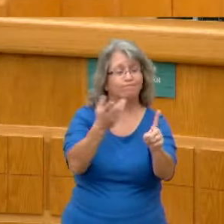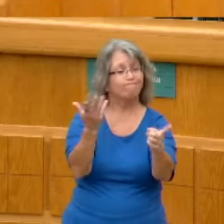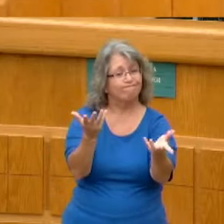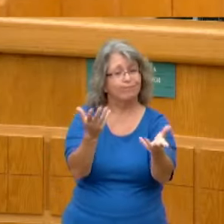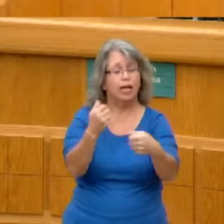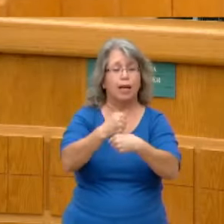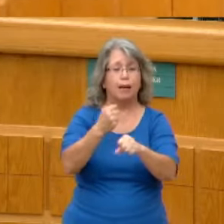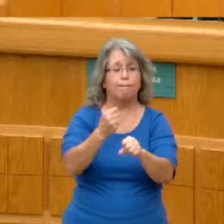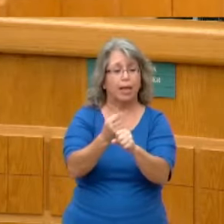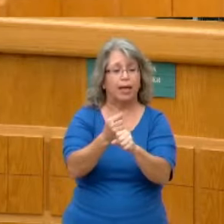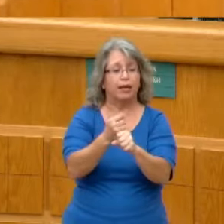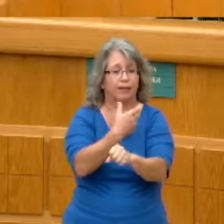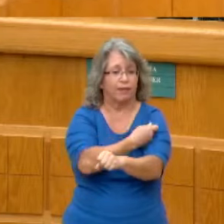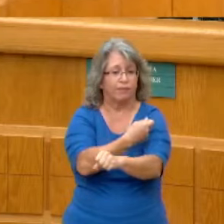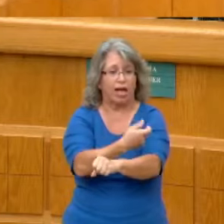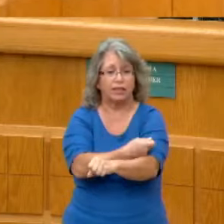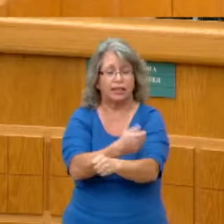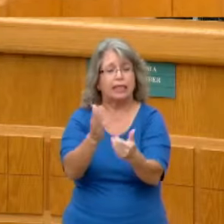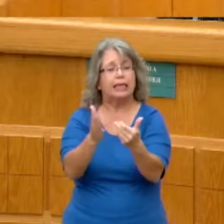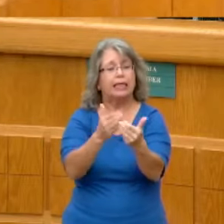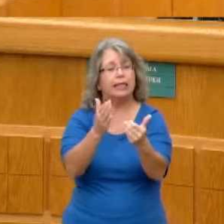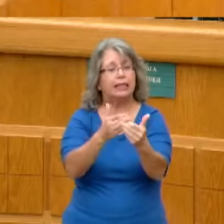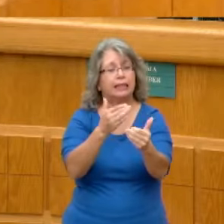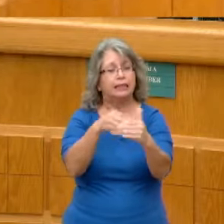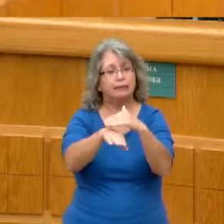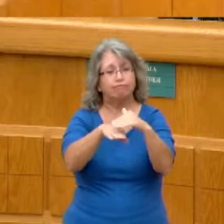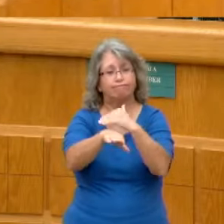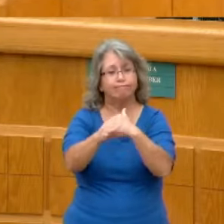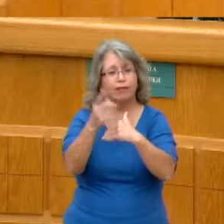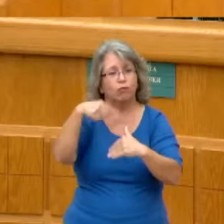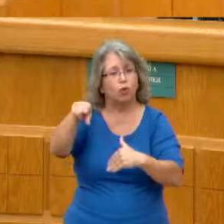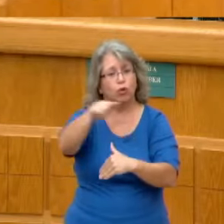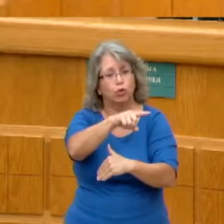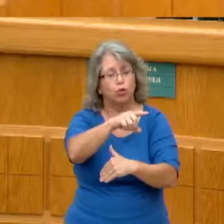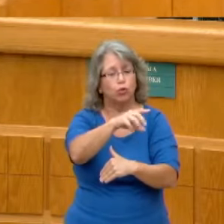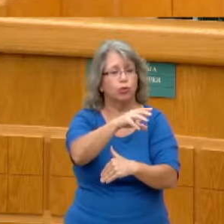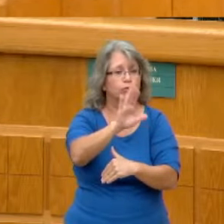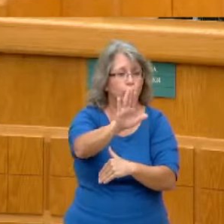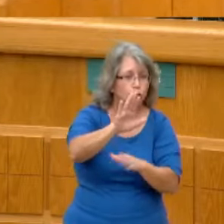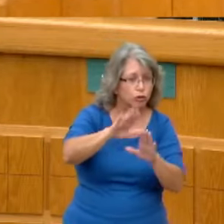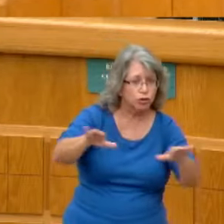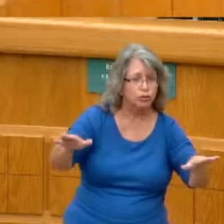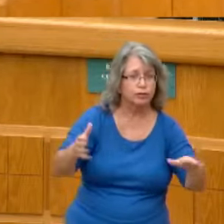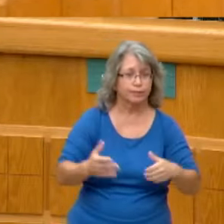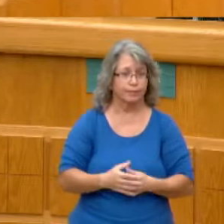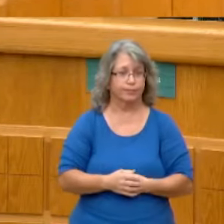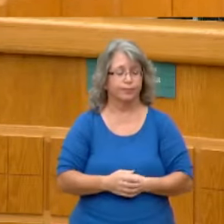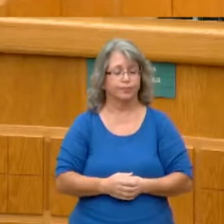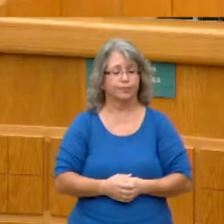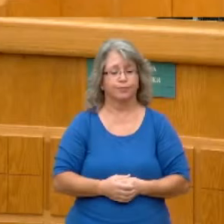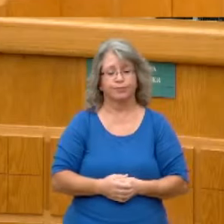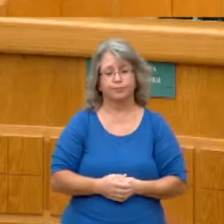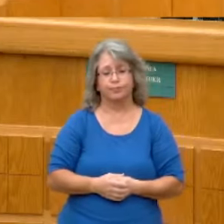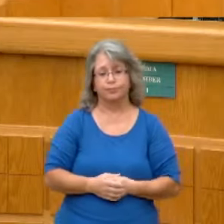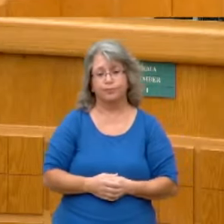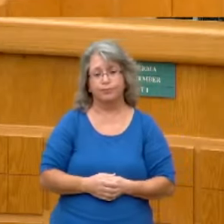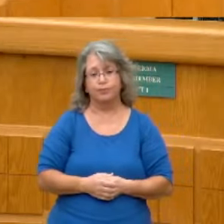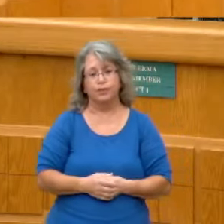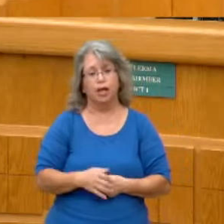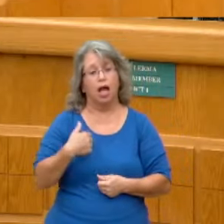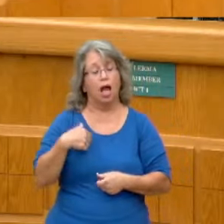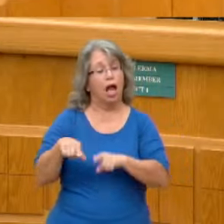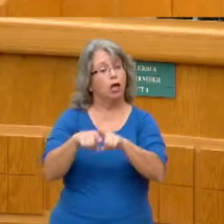accessible to you or your children and or. I also want to make sure that vaccines are readily